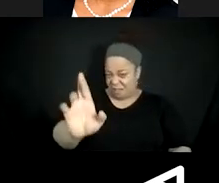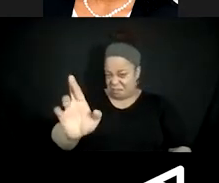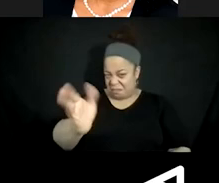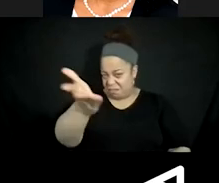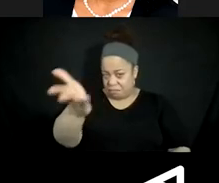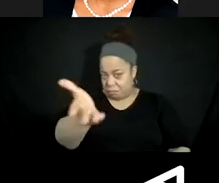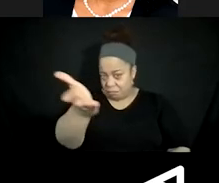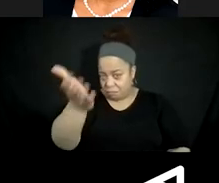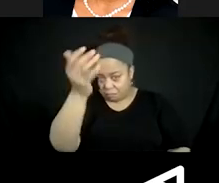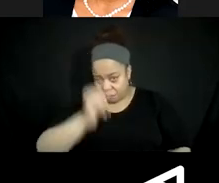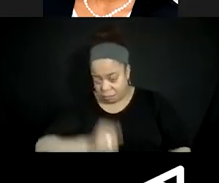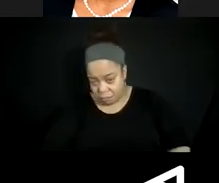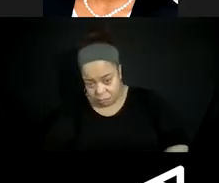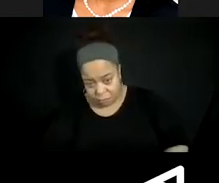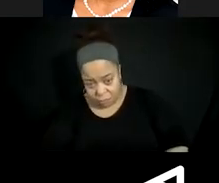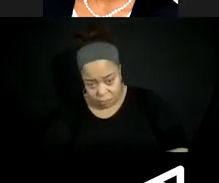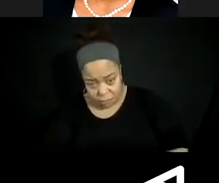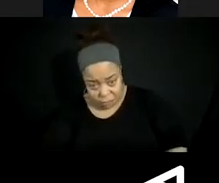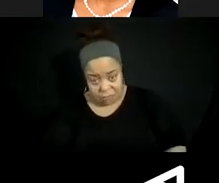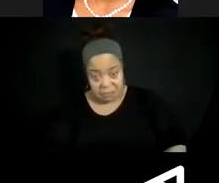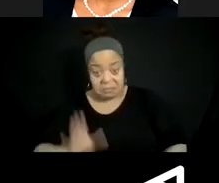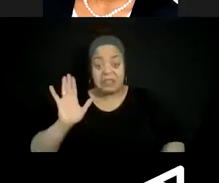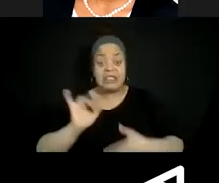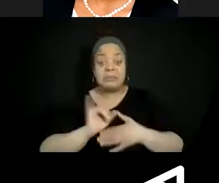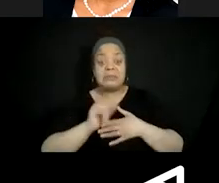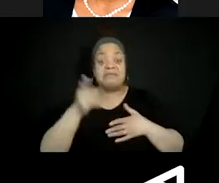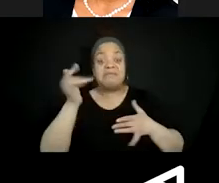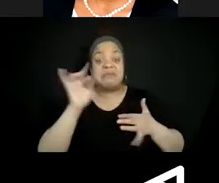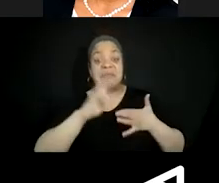that resulted in increasing the percentage of people of color owning